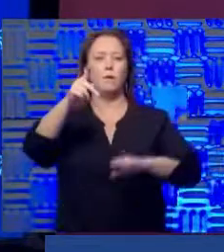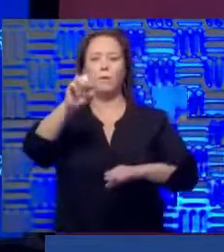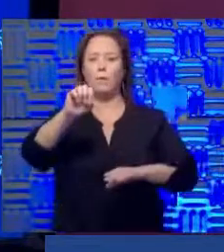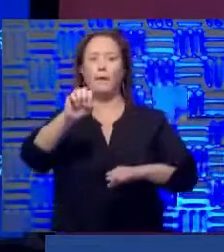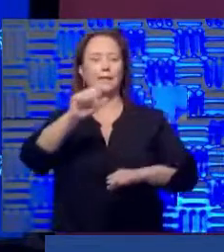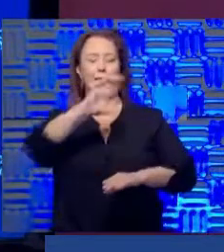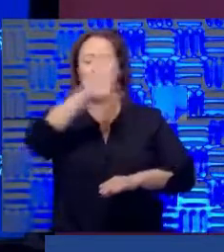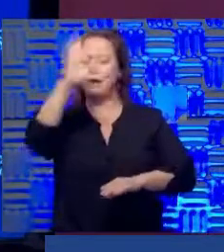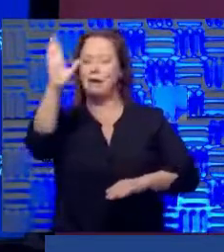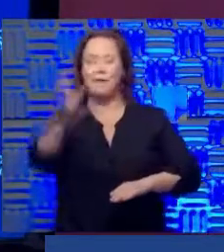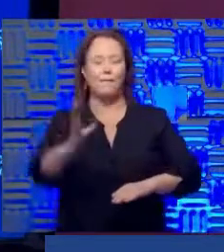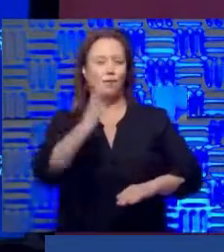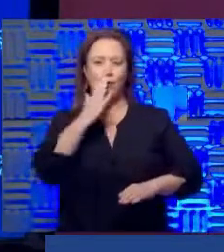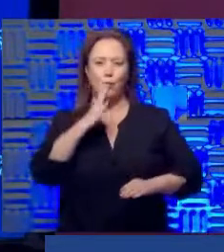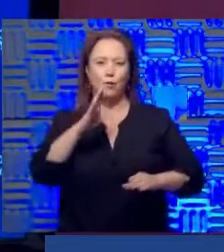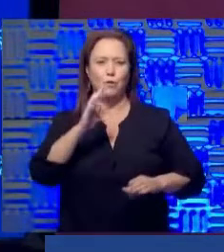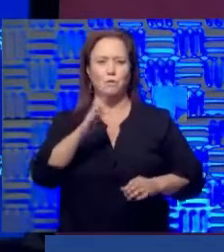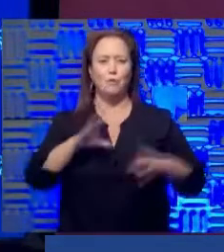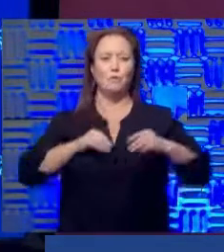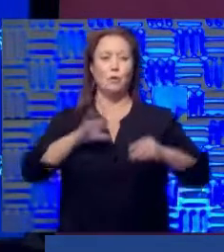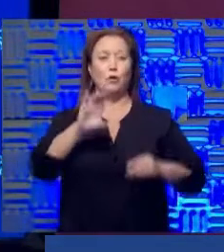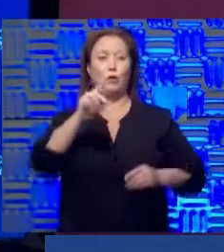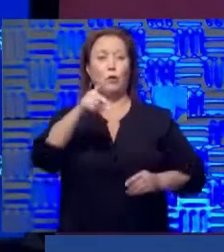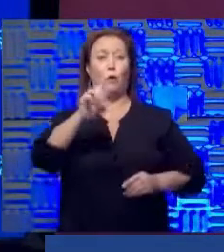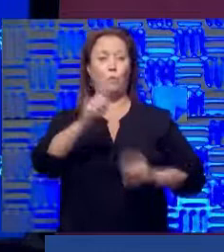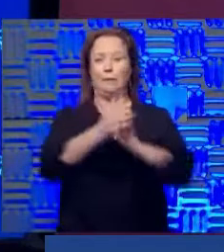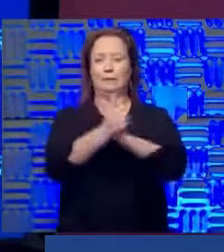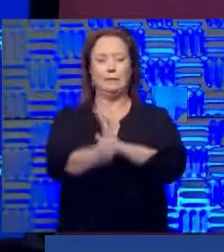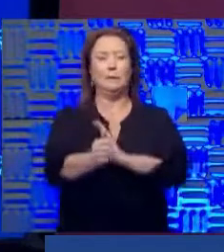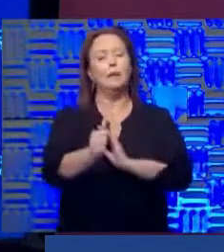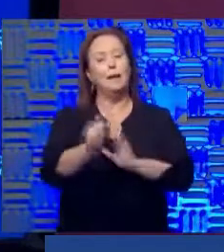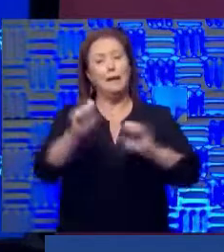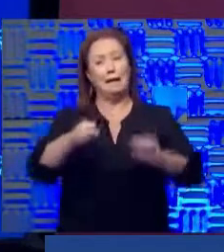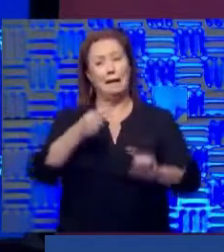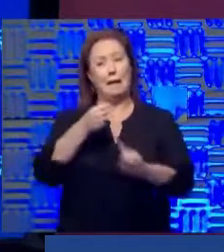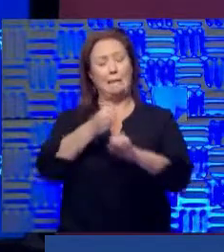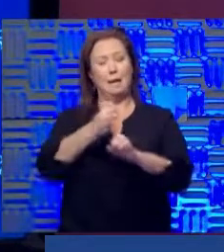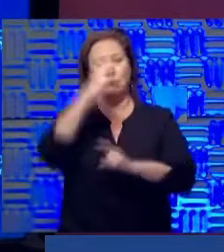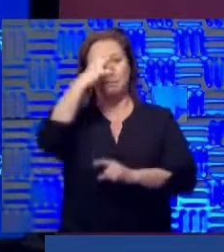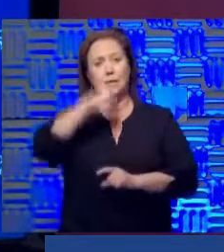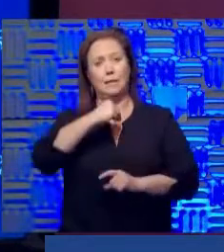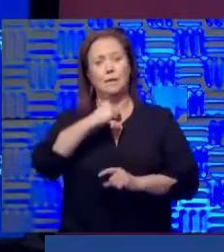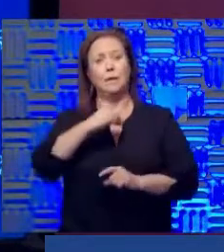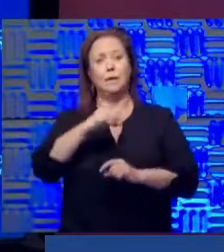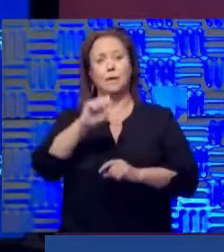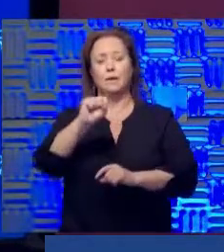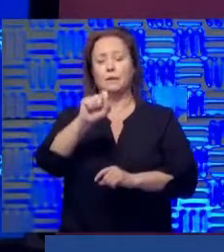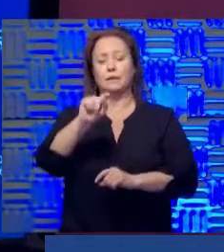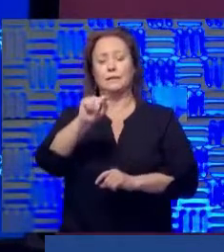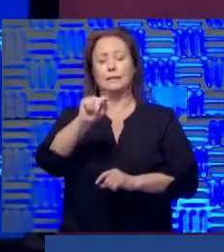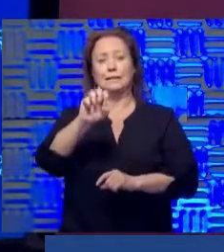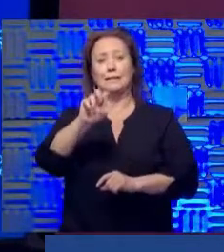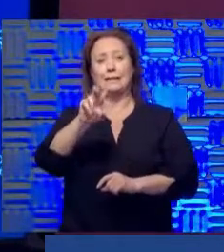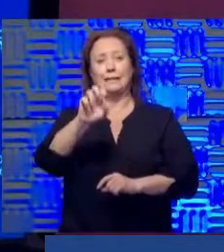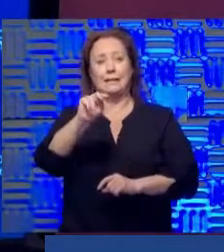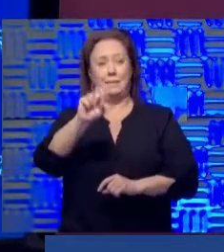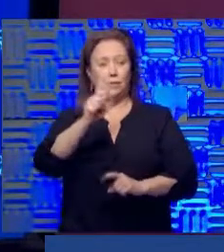been ever, and that's also something that can impact our sleep that I'm sure, Dr. Stevens will be happy to talk